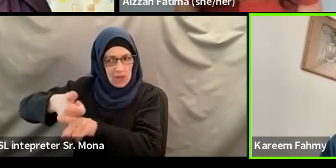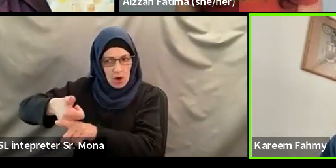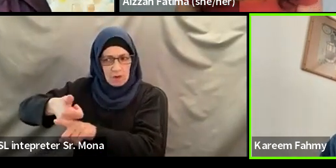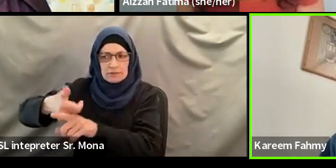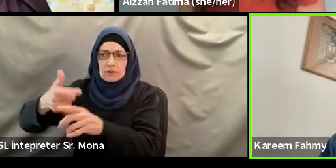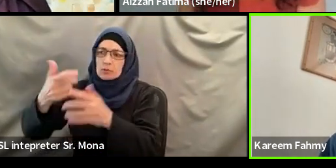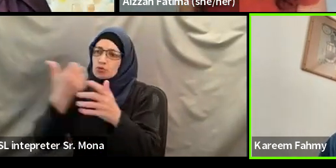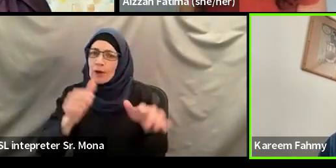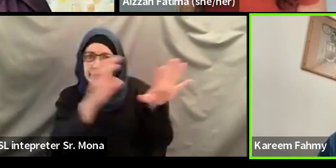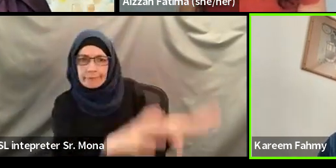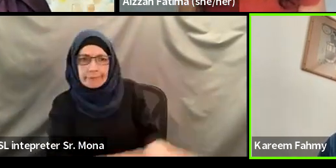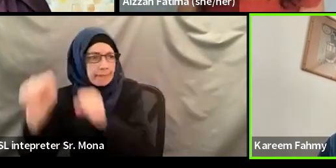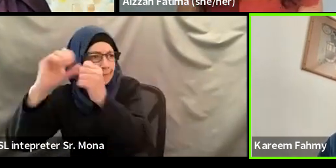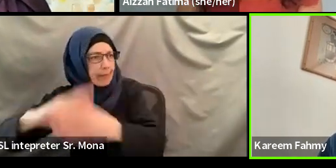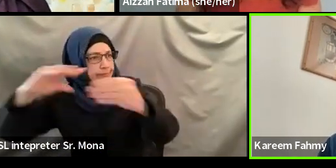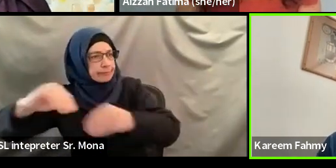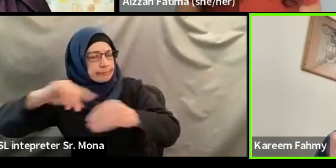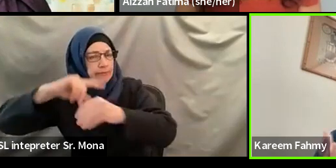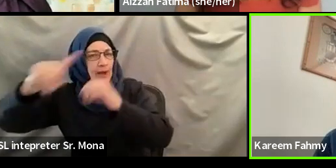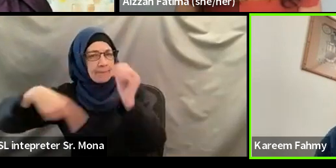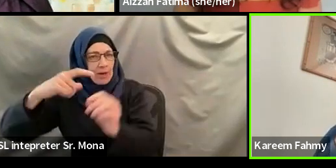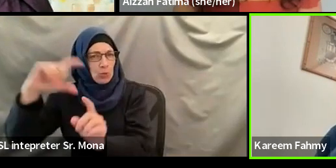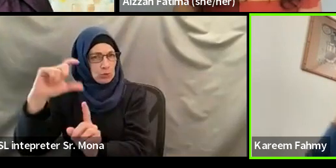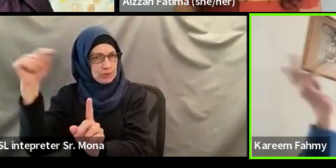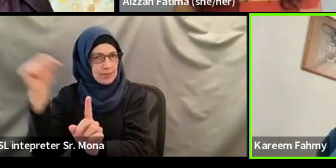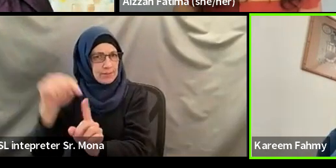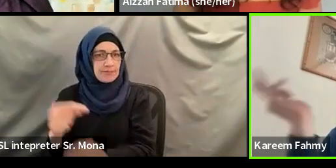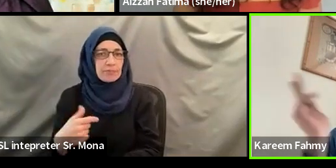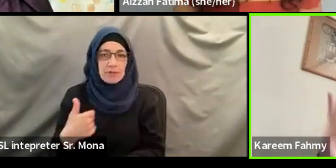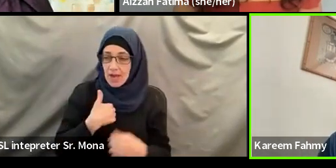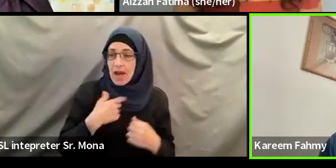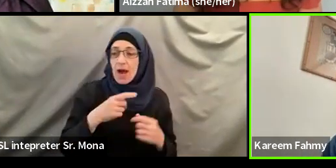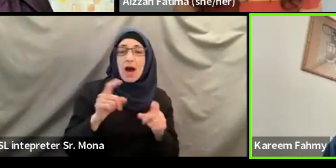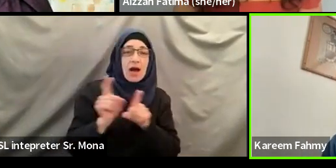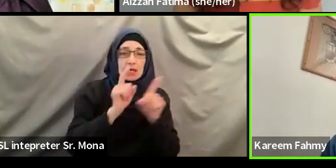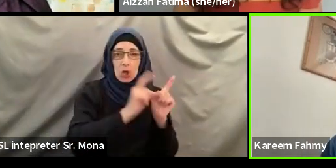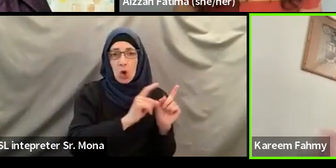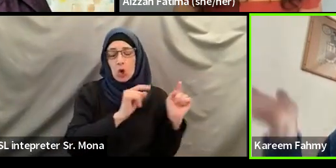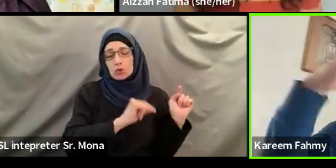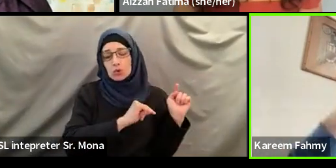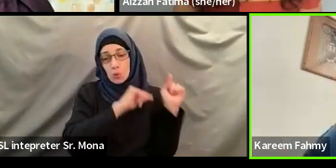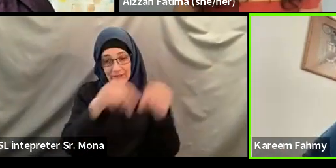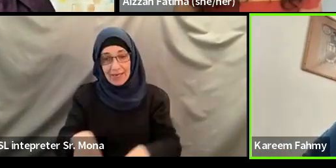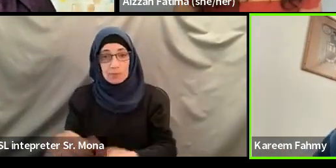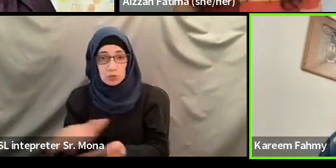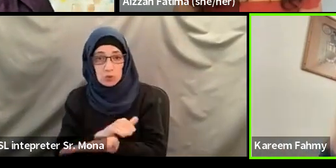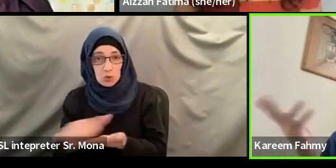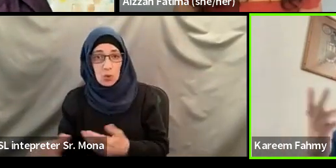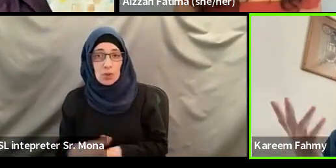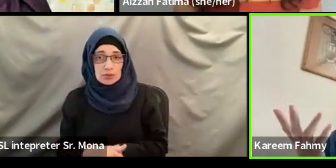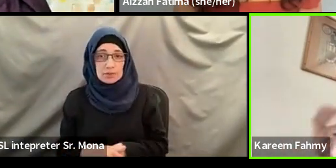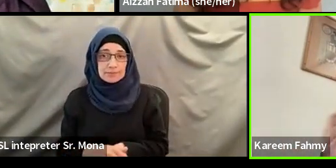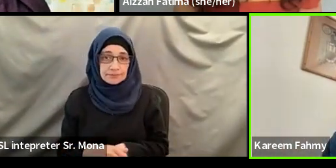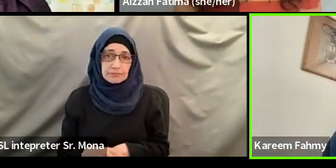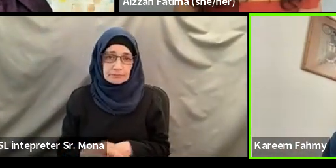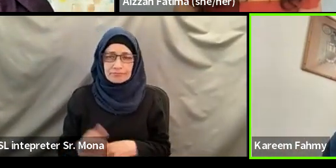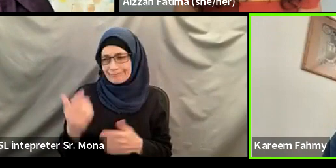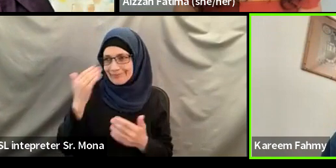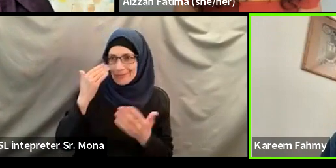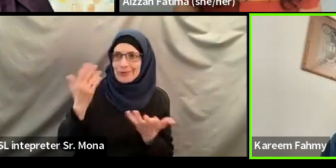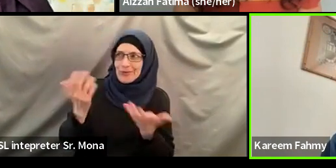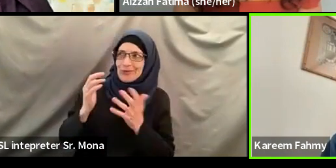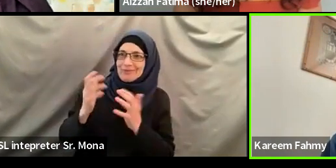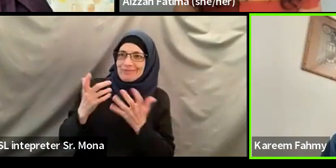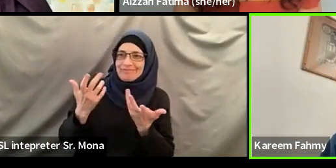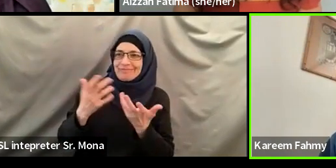And I came to New York also to date myself, Rahana, you know, probably met you way back then, but like, you know, it was just a couple of